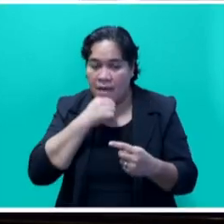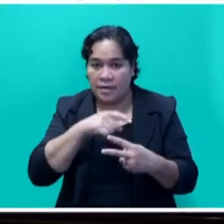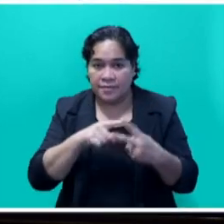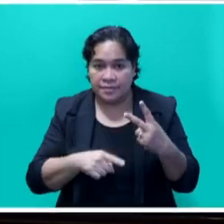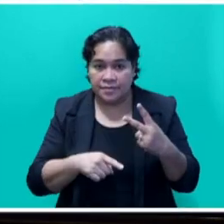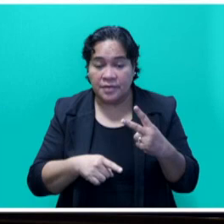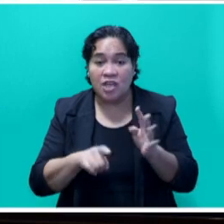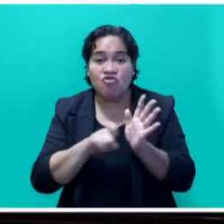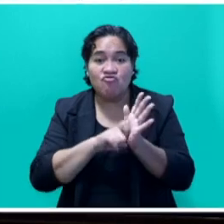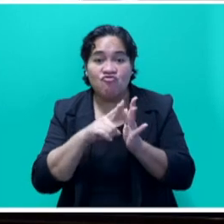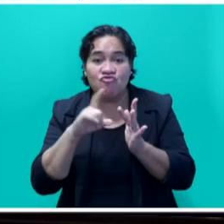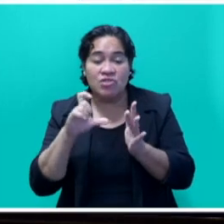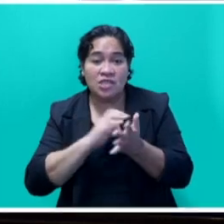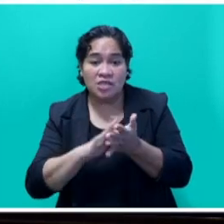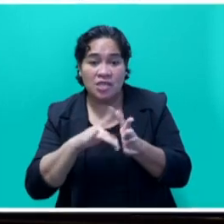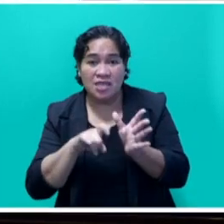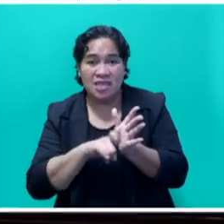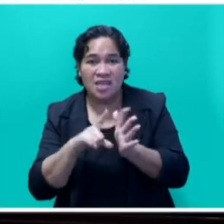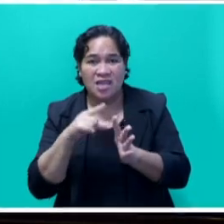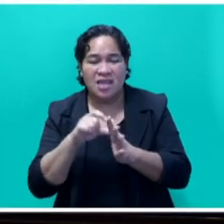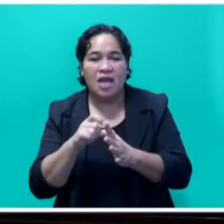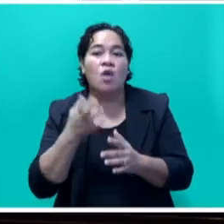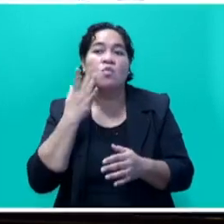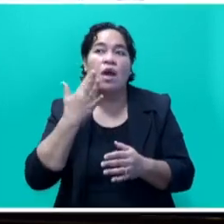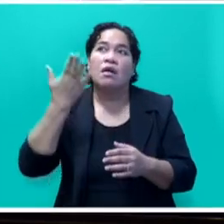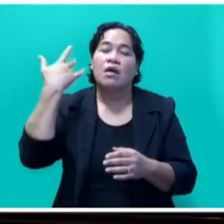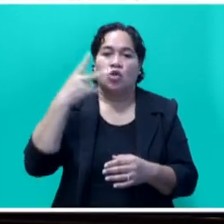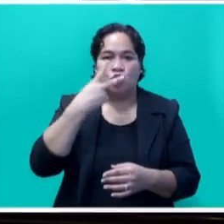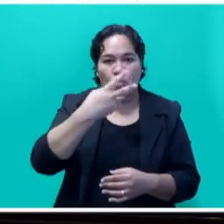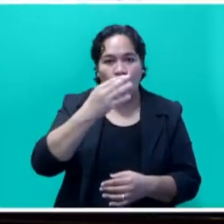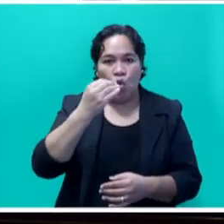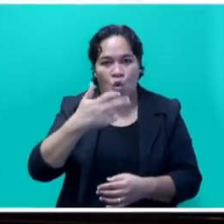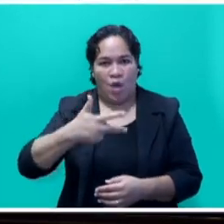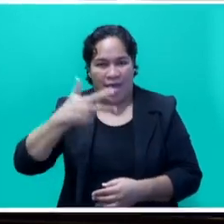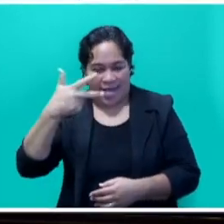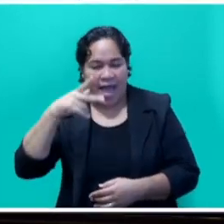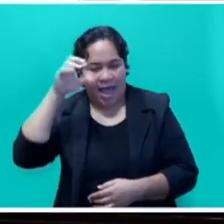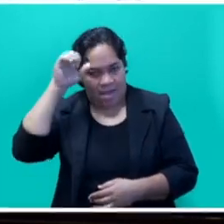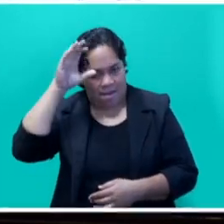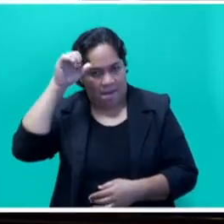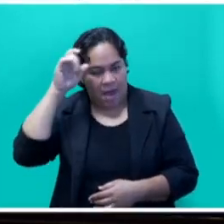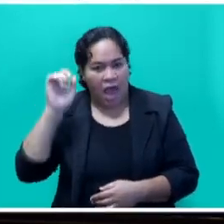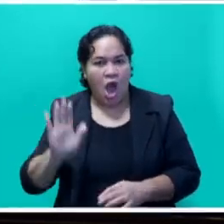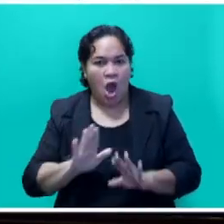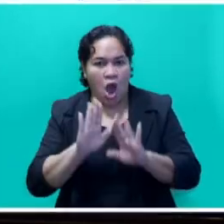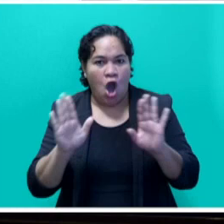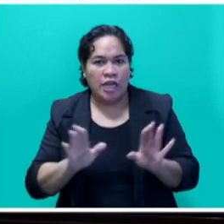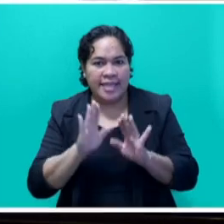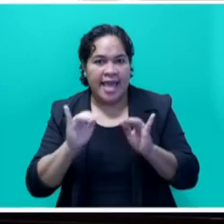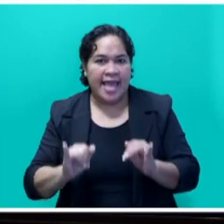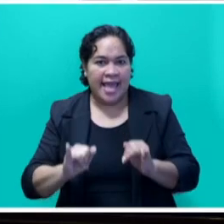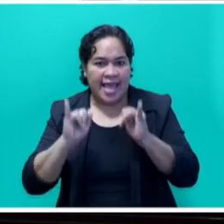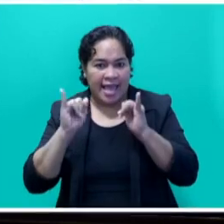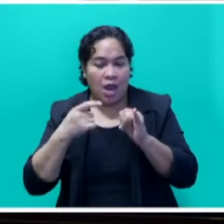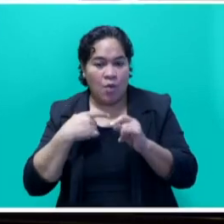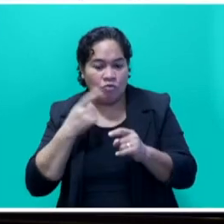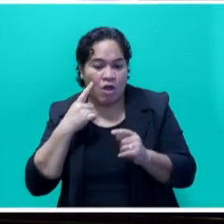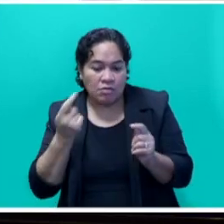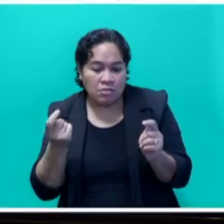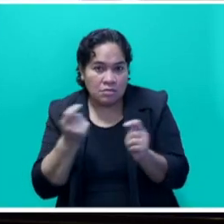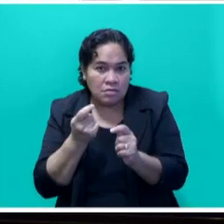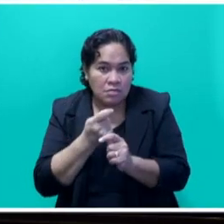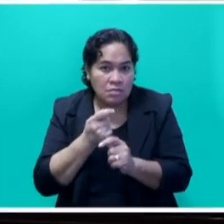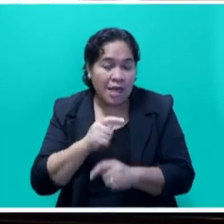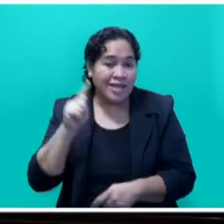the last conversation I had with him was in about 2008 at the Holiday Inn. I remember exactly when we were actually reforming the